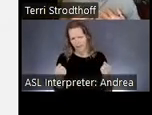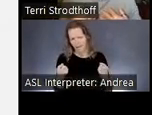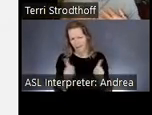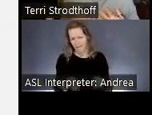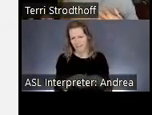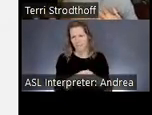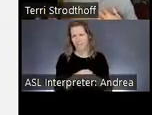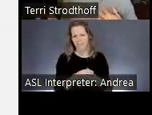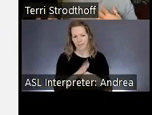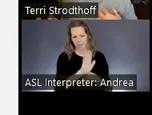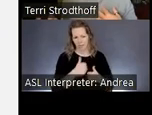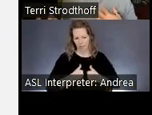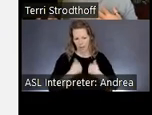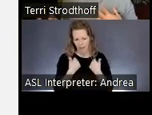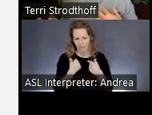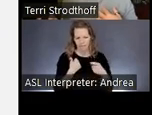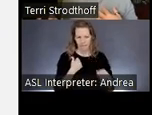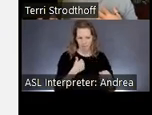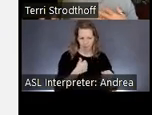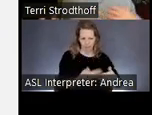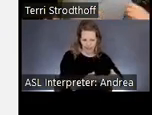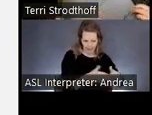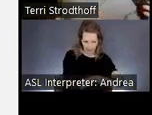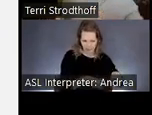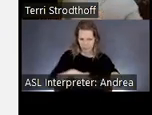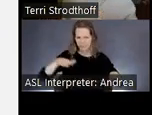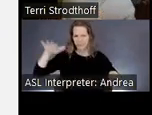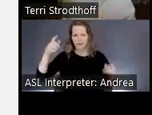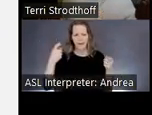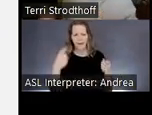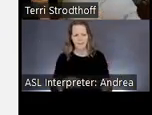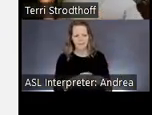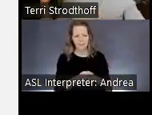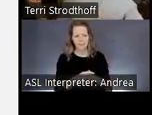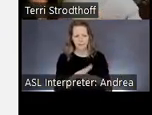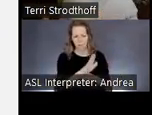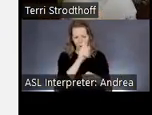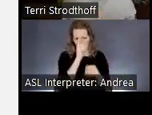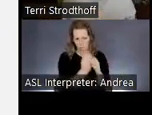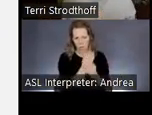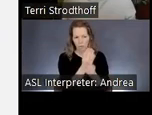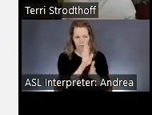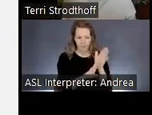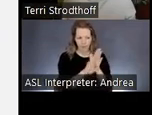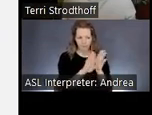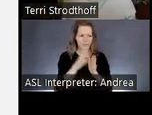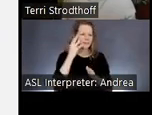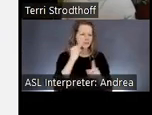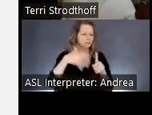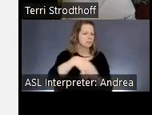the life of this baby? What happened in the growth and development? What did they experience going on around